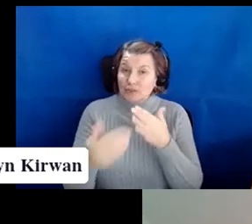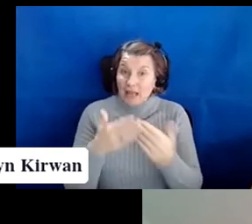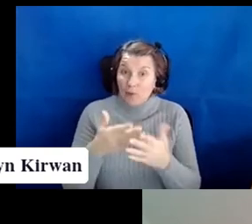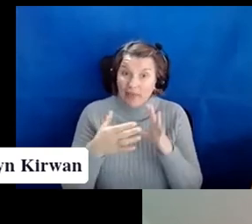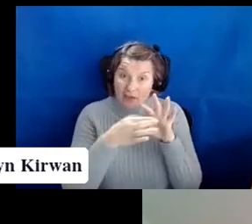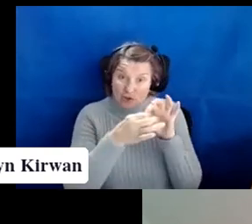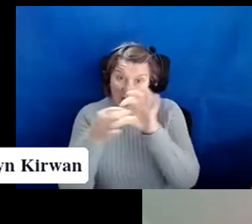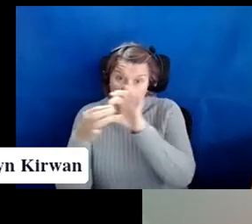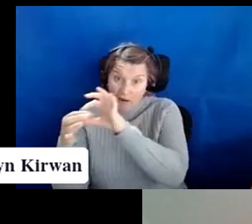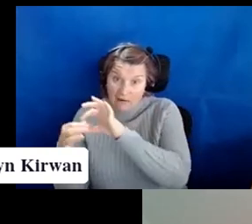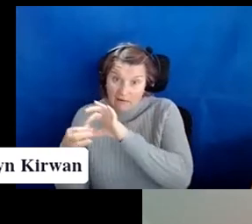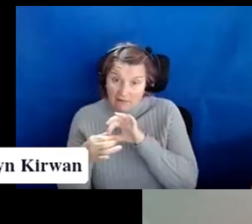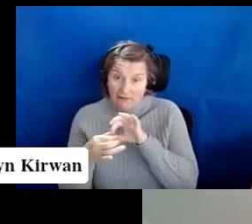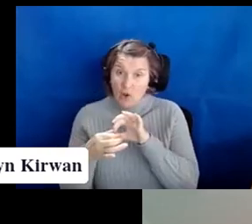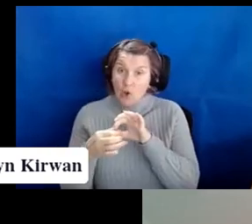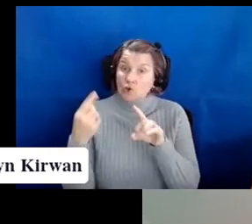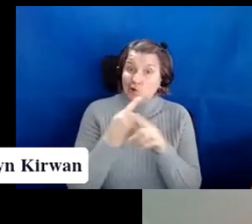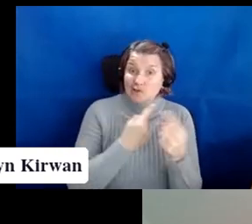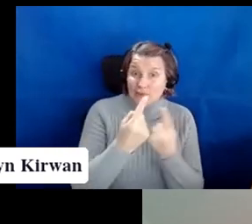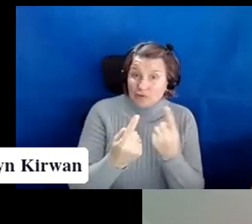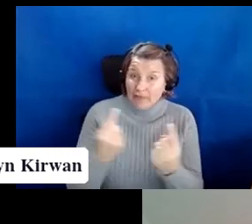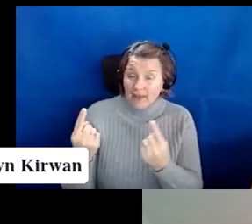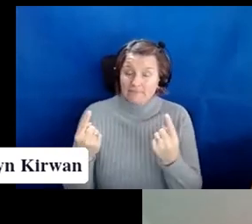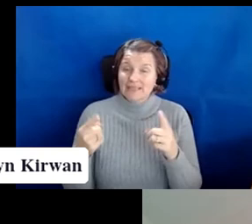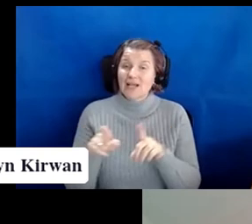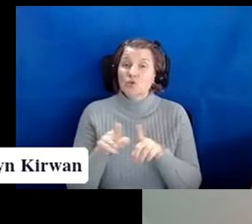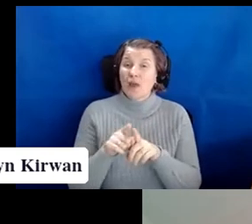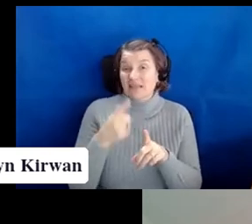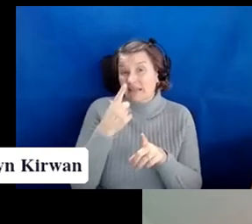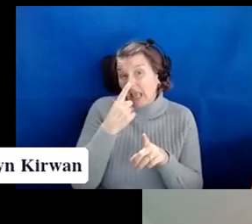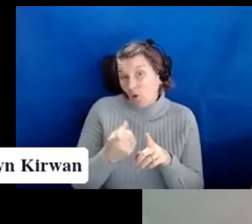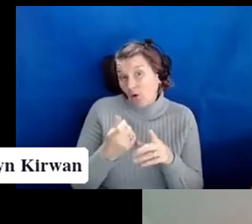up and talking to each other as well as they could be,